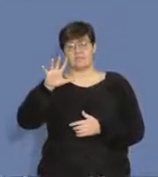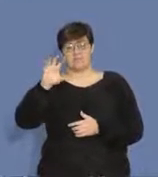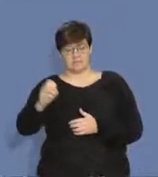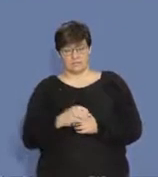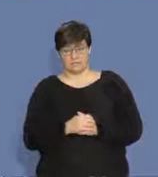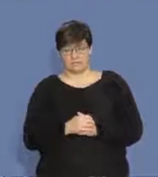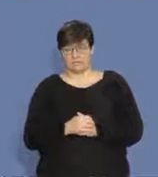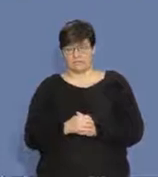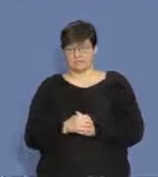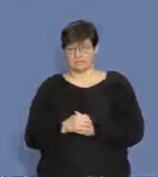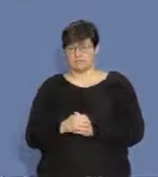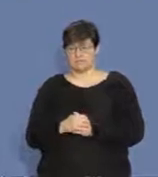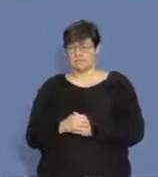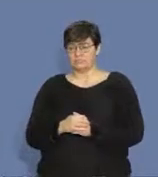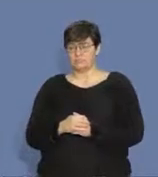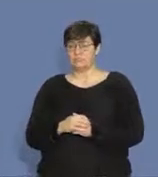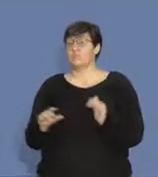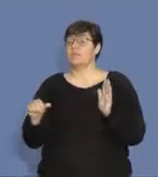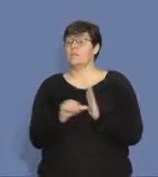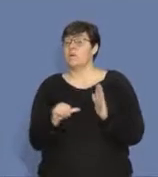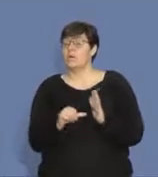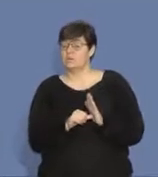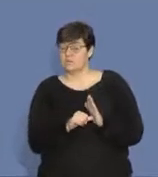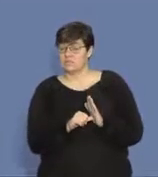187.50. Now, important.